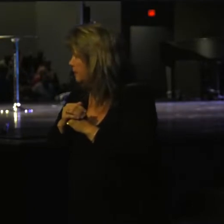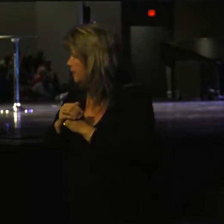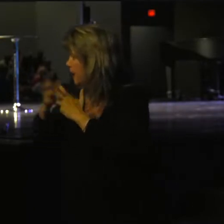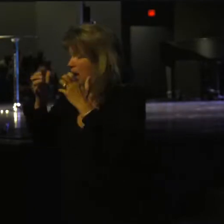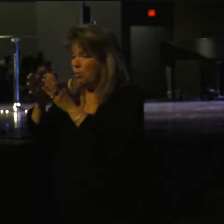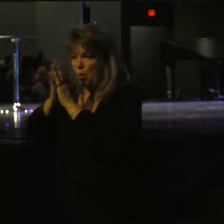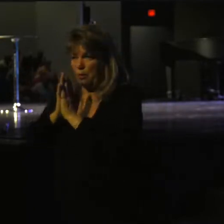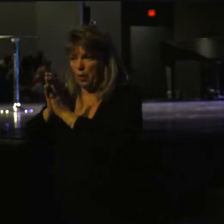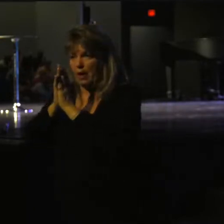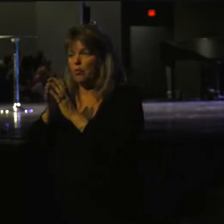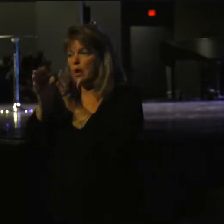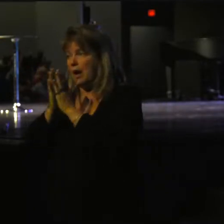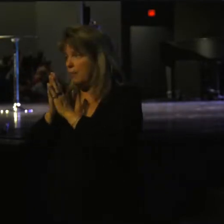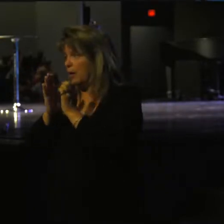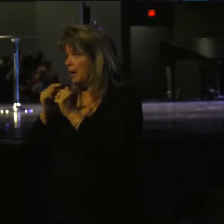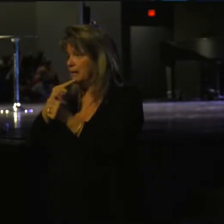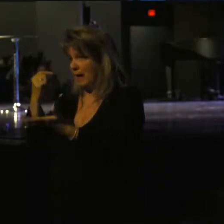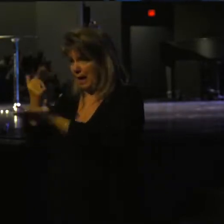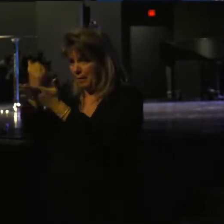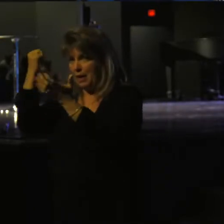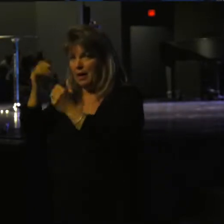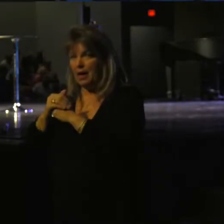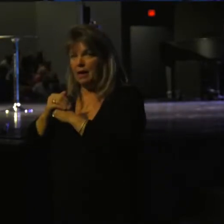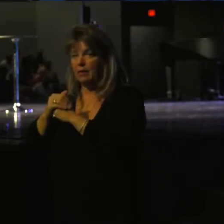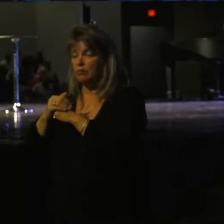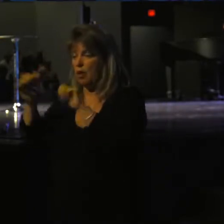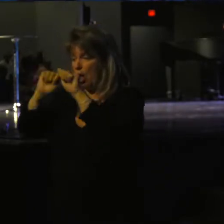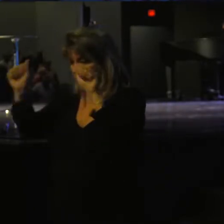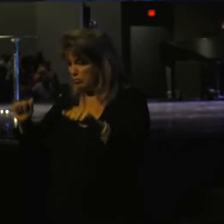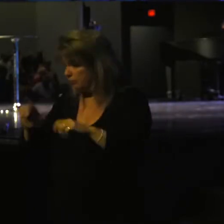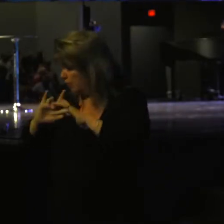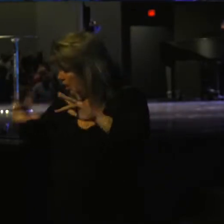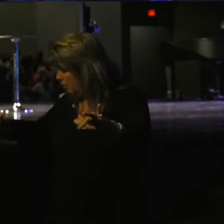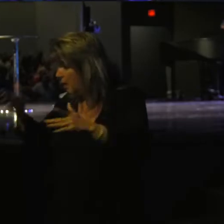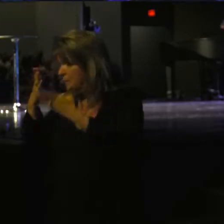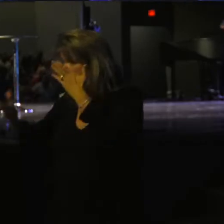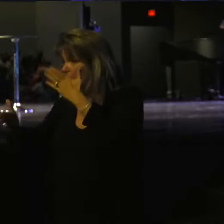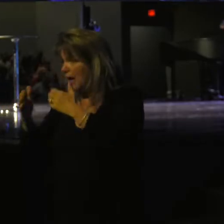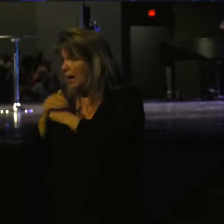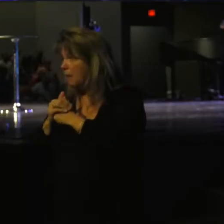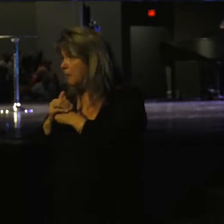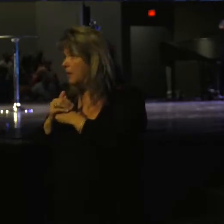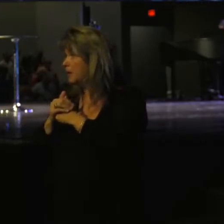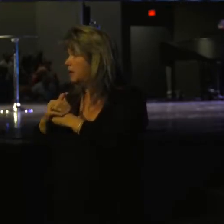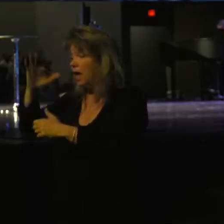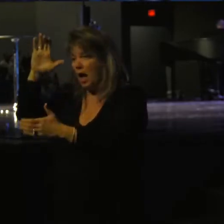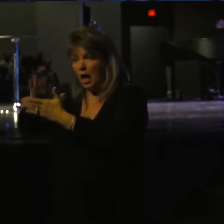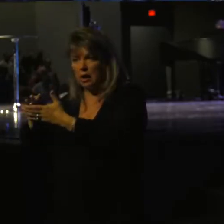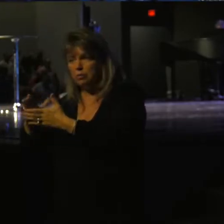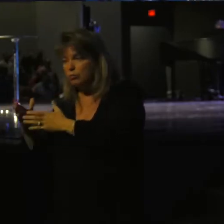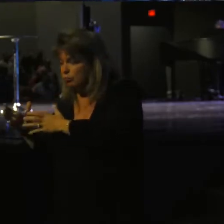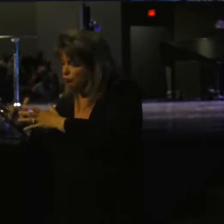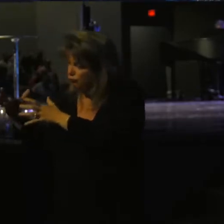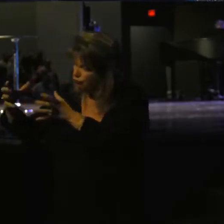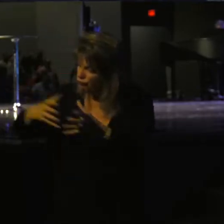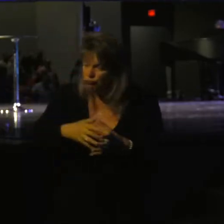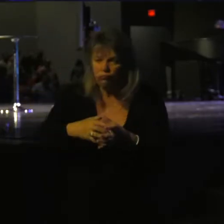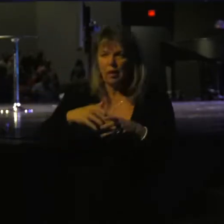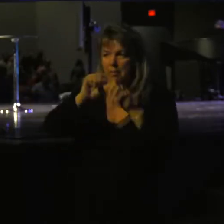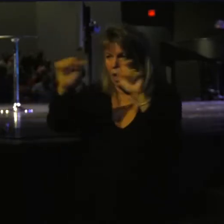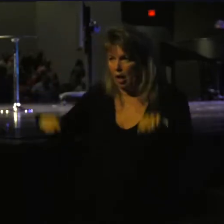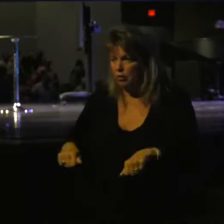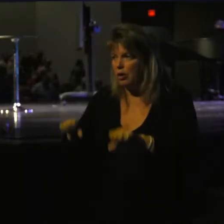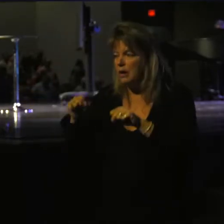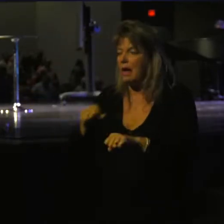I want to pray when I pray when I say amen I want to open this altar up. Maybe you, maybe there's husbands in the room that want to grab their wife by the hand and take them to the